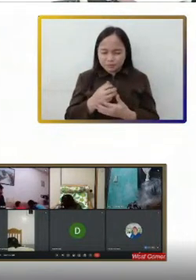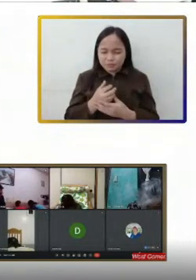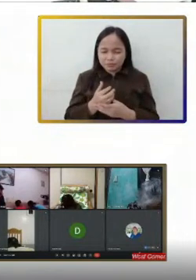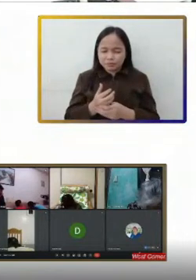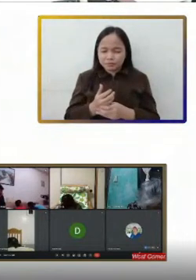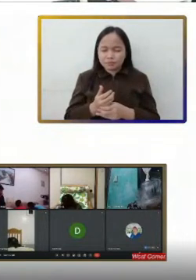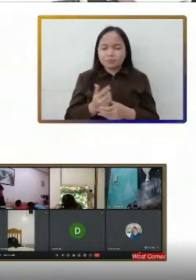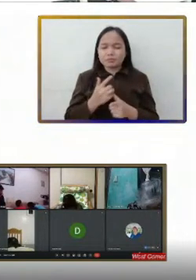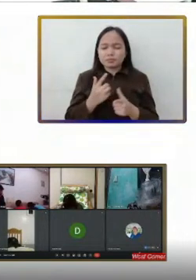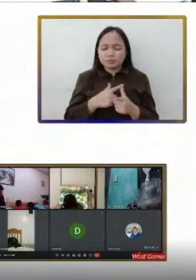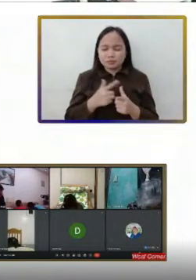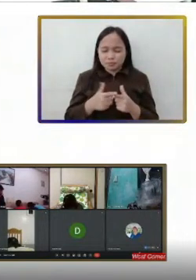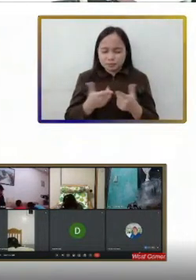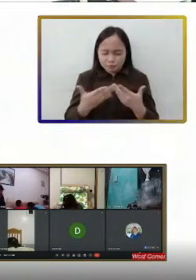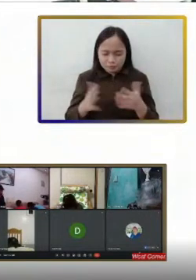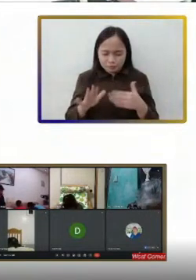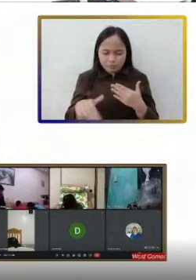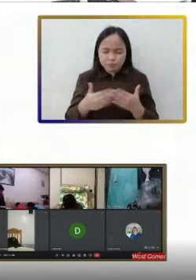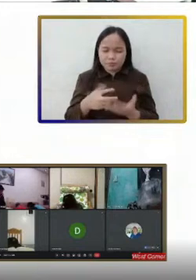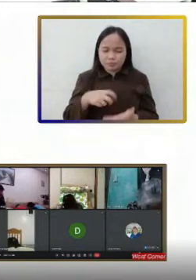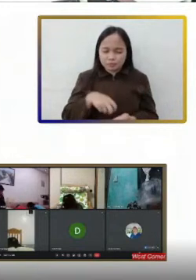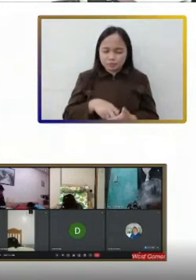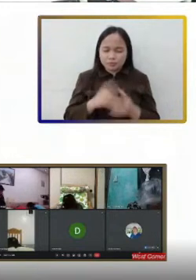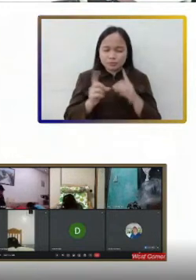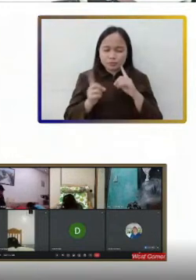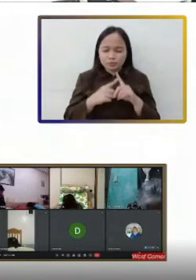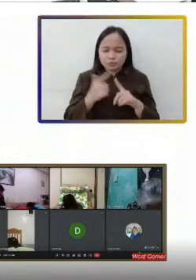Then let's kneel down and talk to God